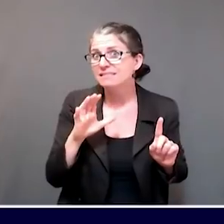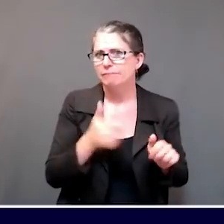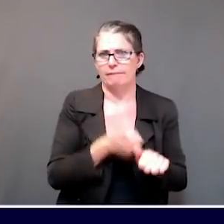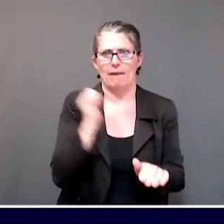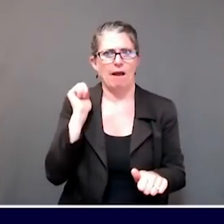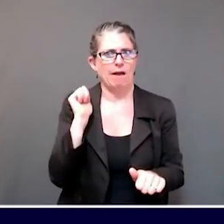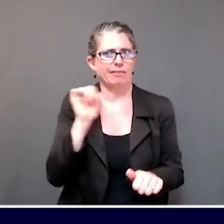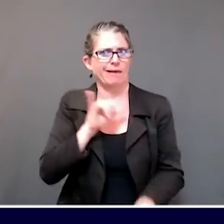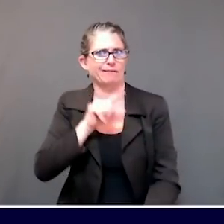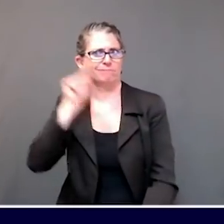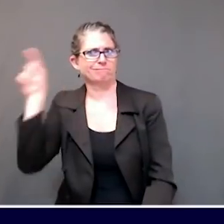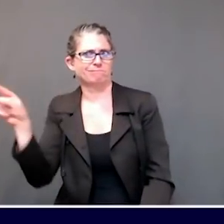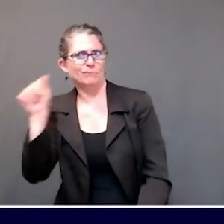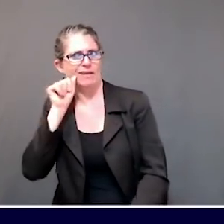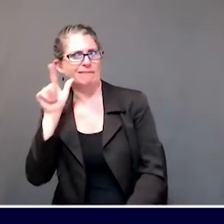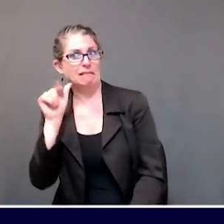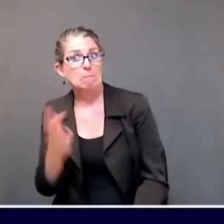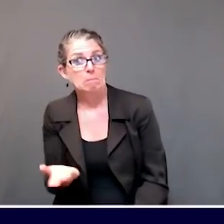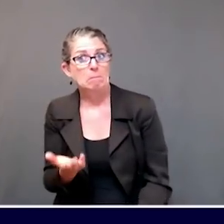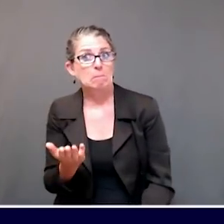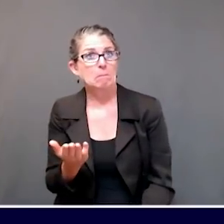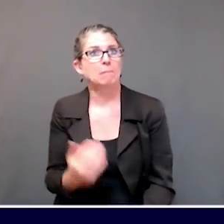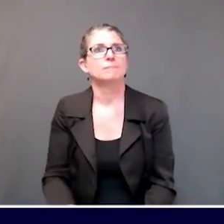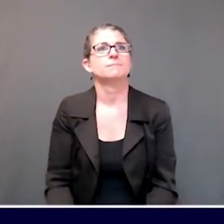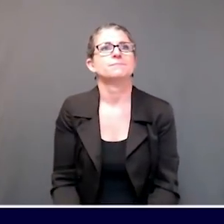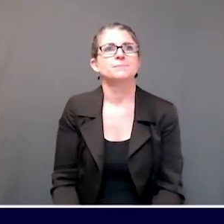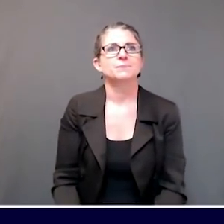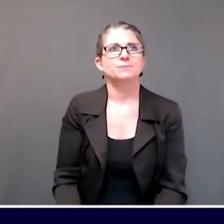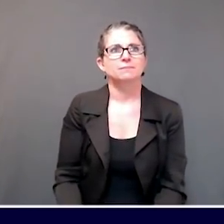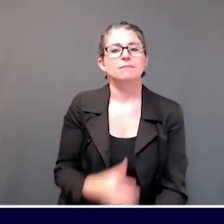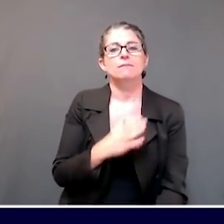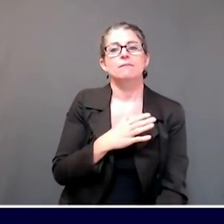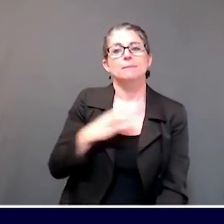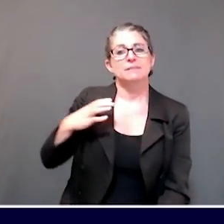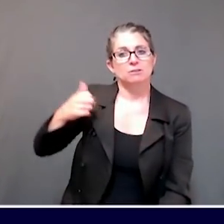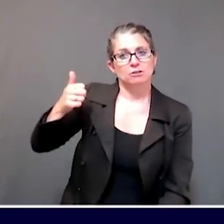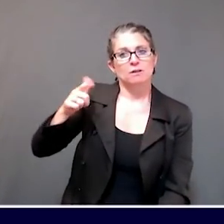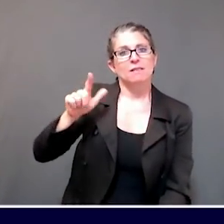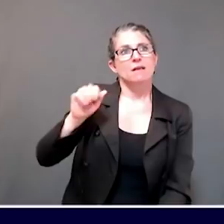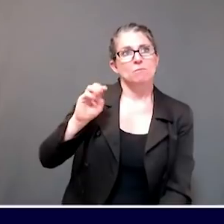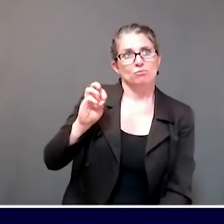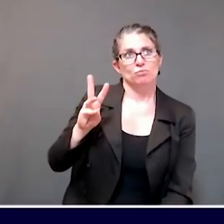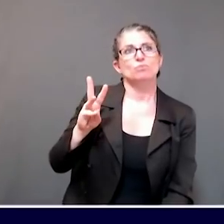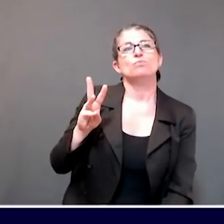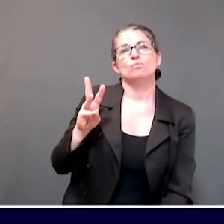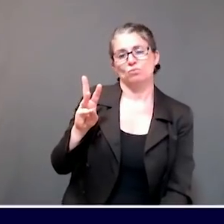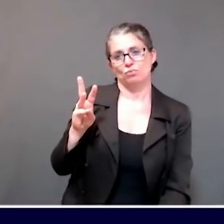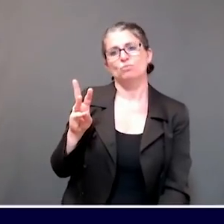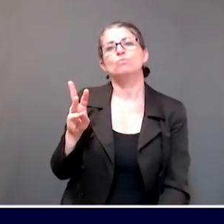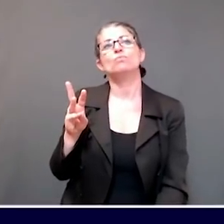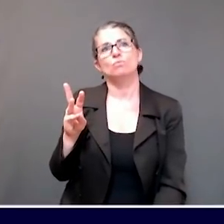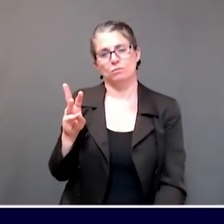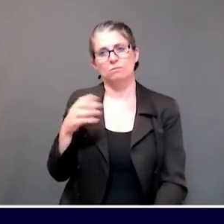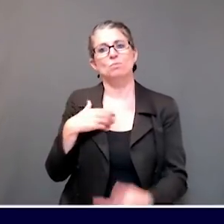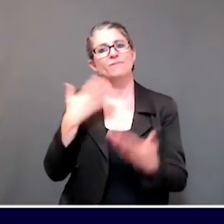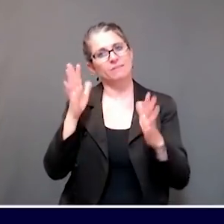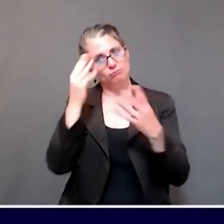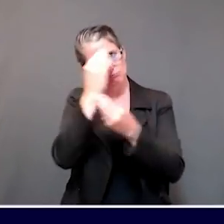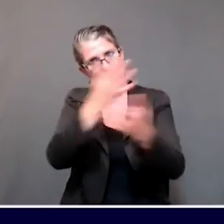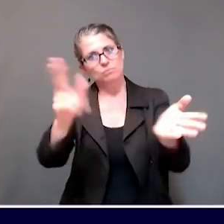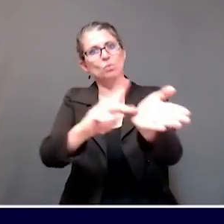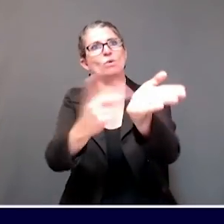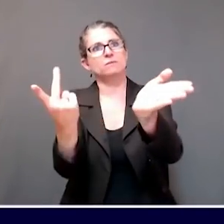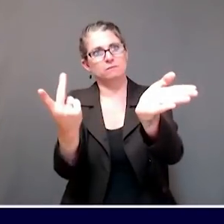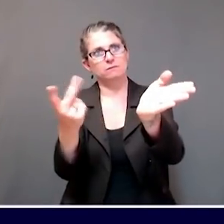I'll begin, but Dr. Shah, you should jump on in as well. As we announced previously twice, first we did a deal with IDEX to get